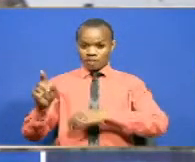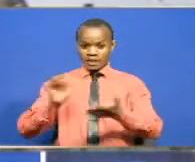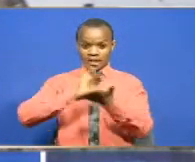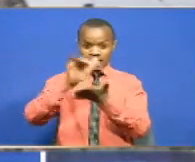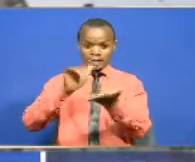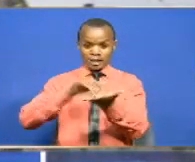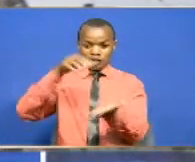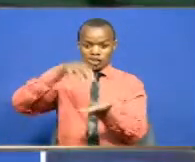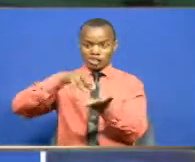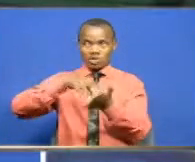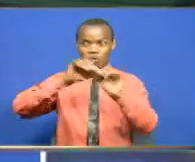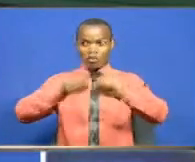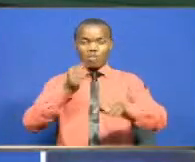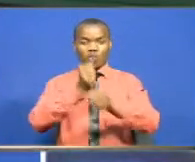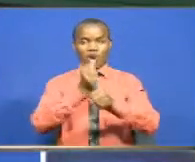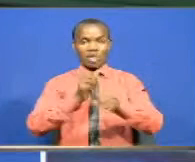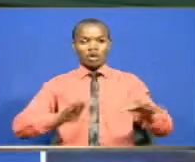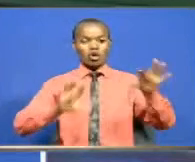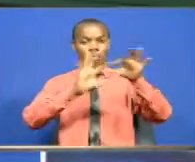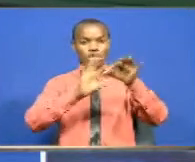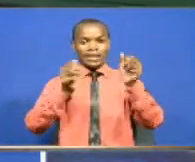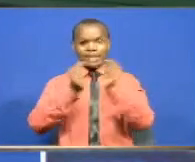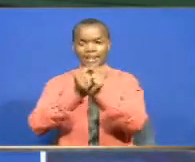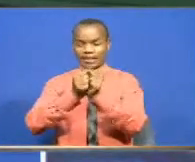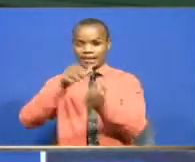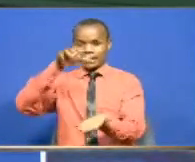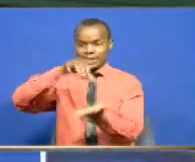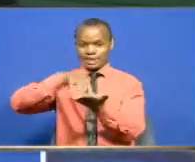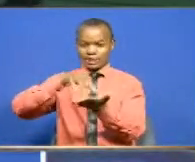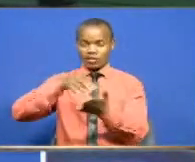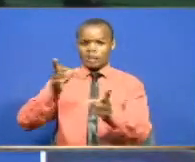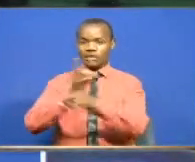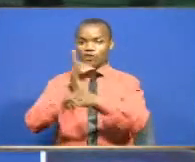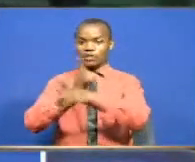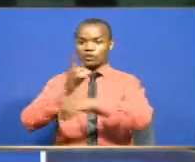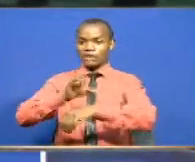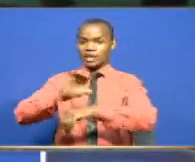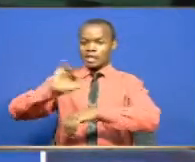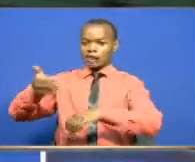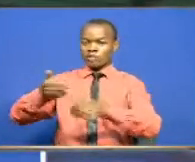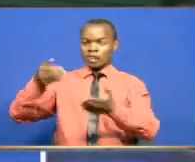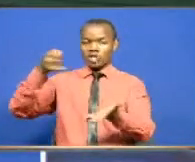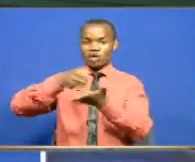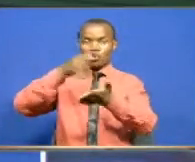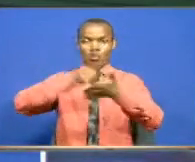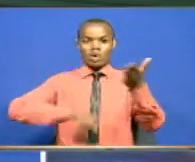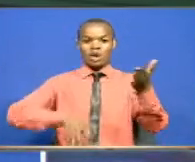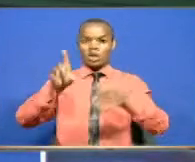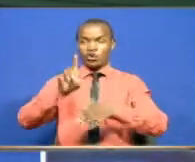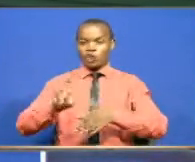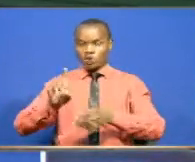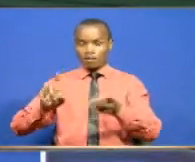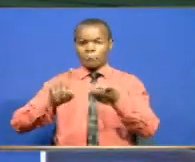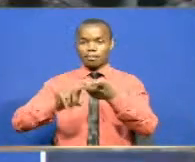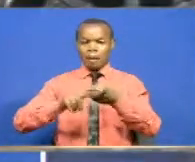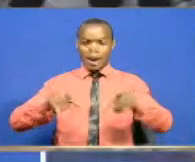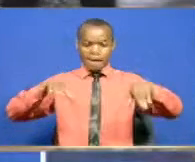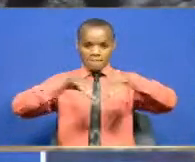of operations, connecting to 10 stations in satellite towns, including newly built stations in Donholm and